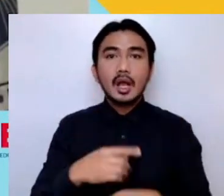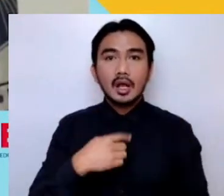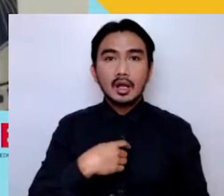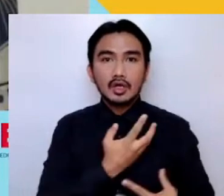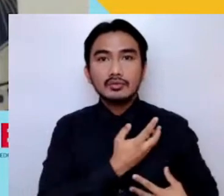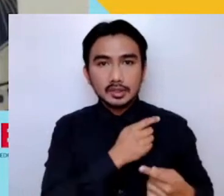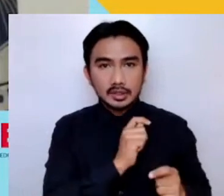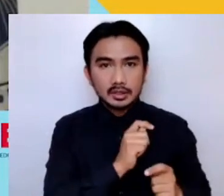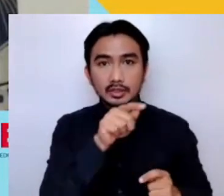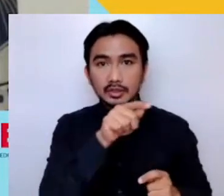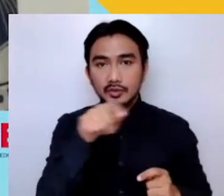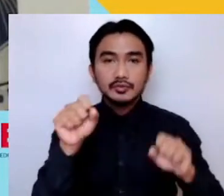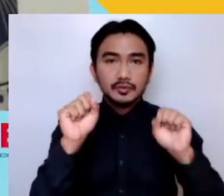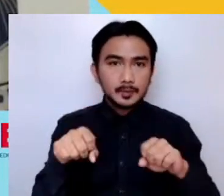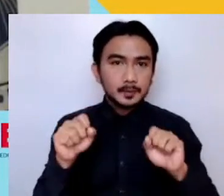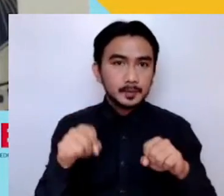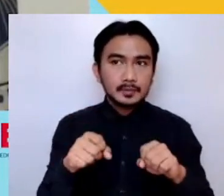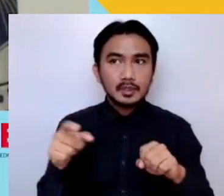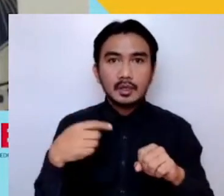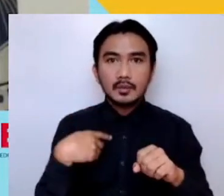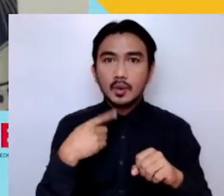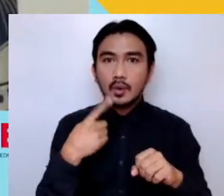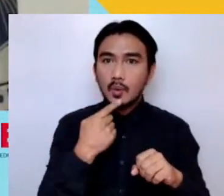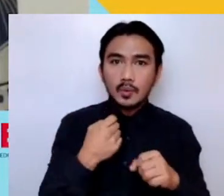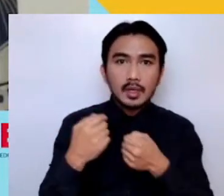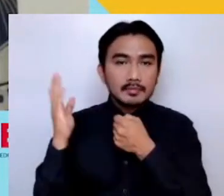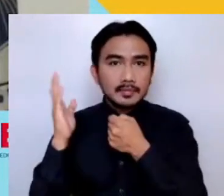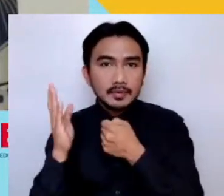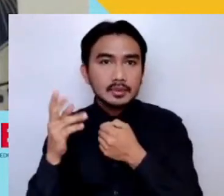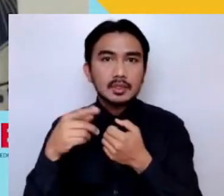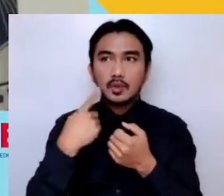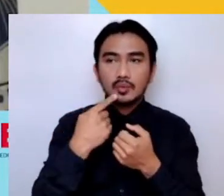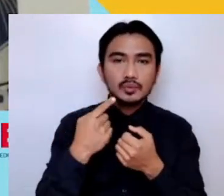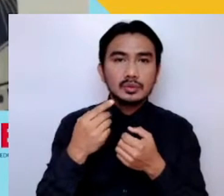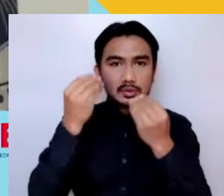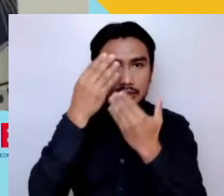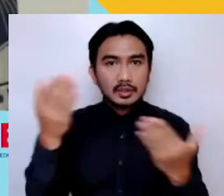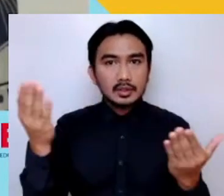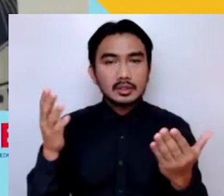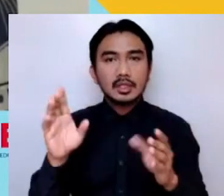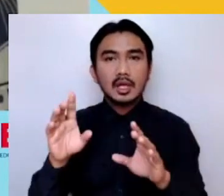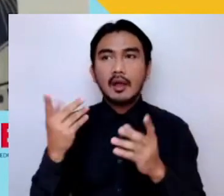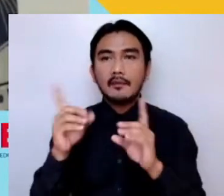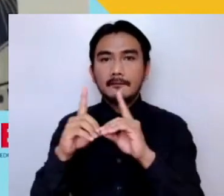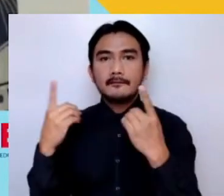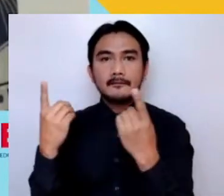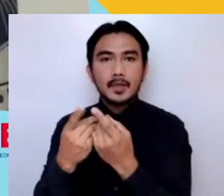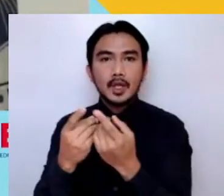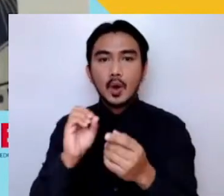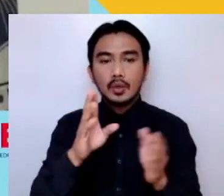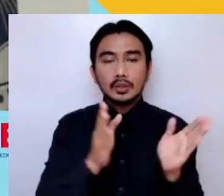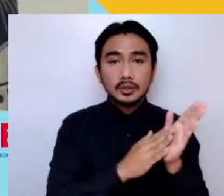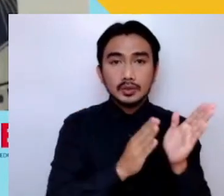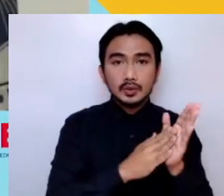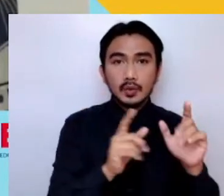your resource persons and RPMS focals at the division and school levels are